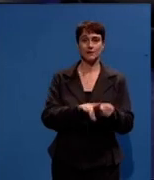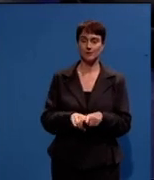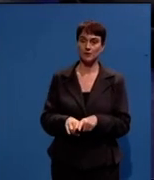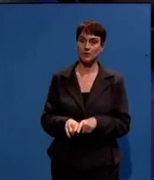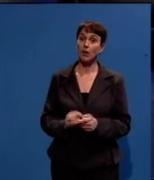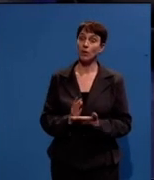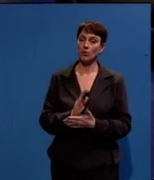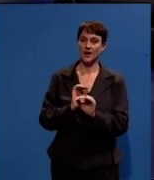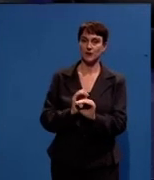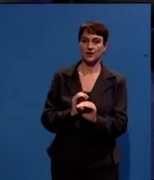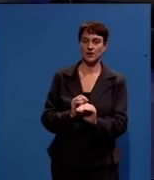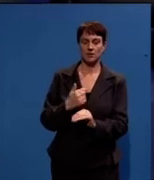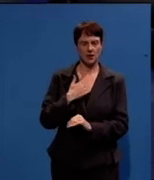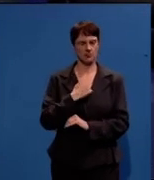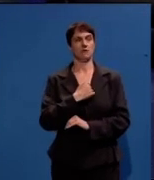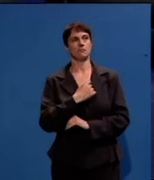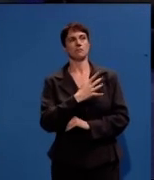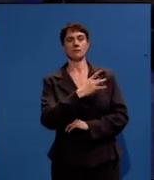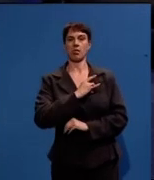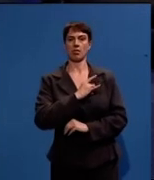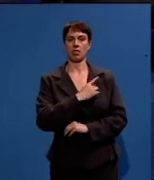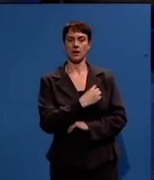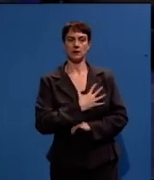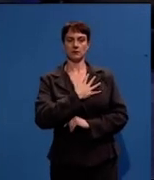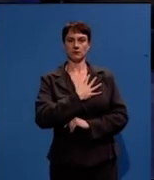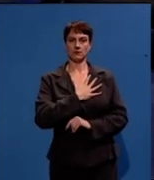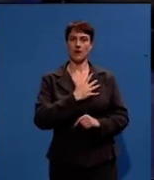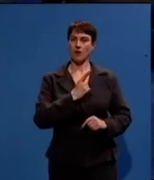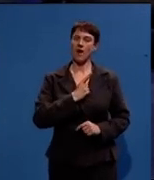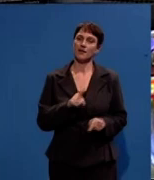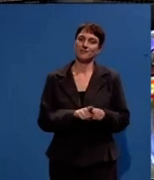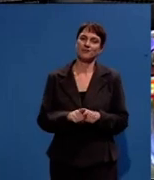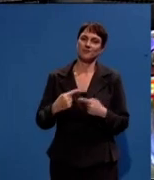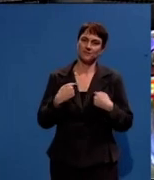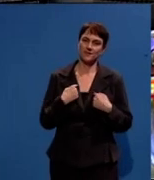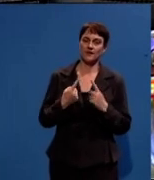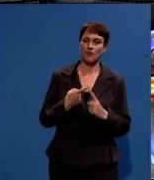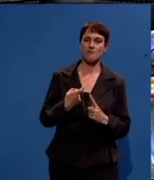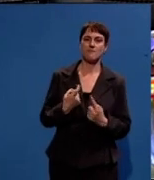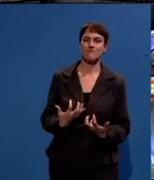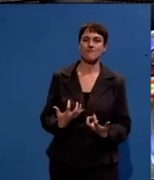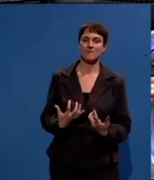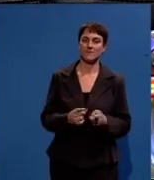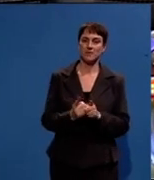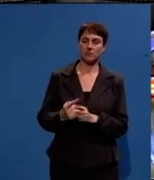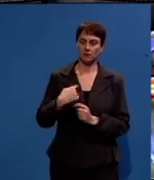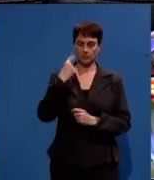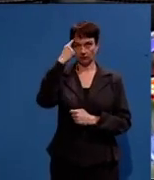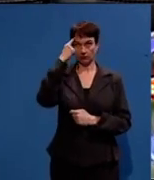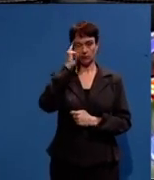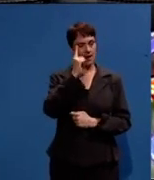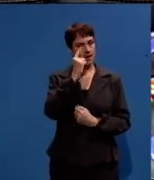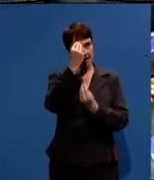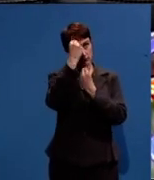know, this talks to me directly. And because I'm from that, you know, I've done that before, I said, you know, education is the only